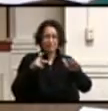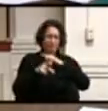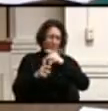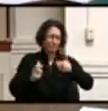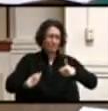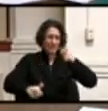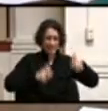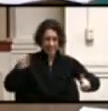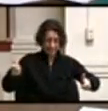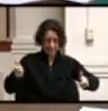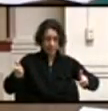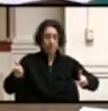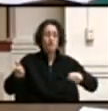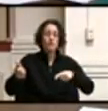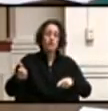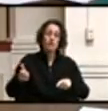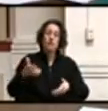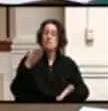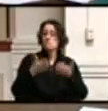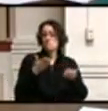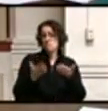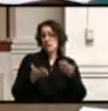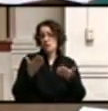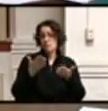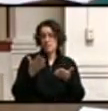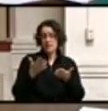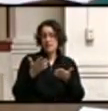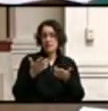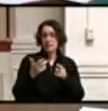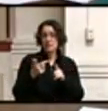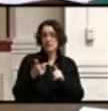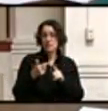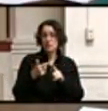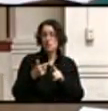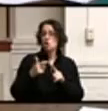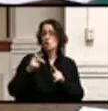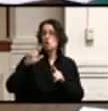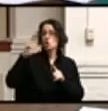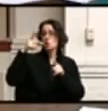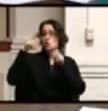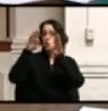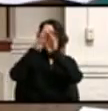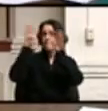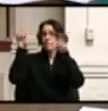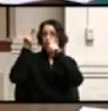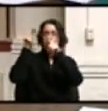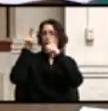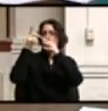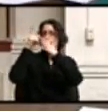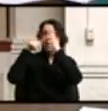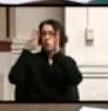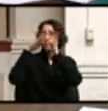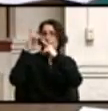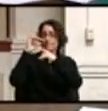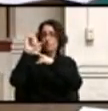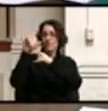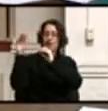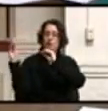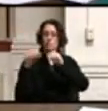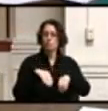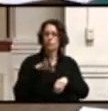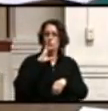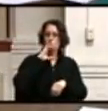take the things that are on the third floor and put them in the old apparatus bay and not build the third floor and save a